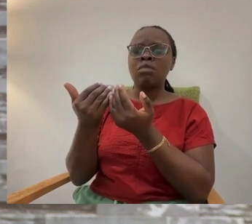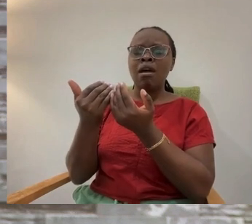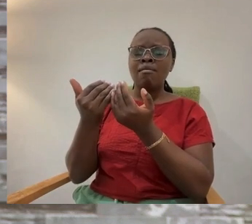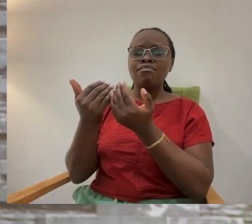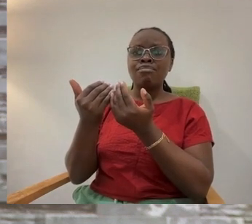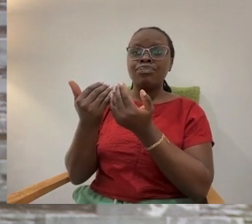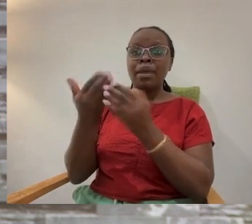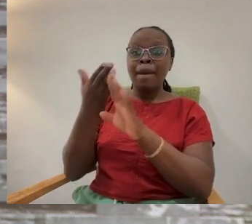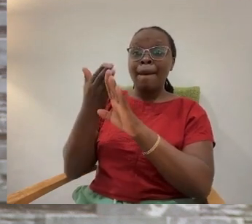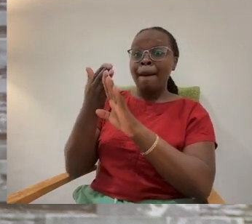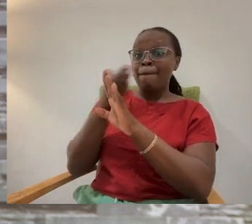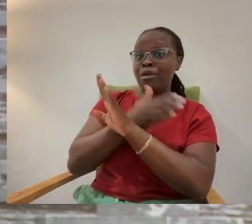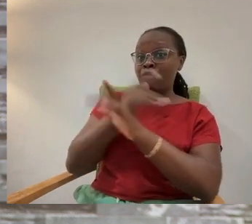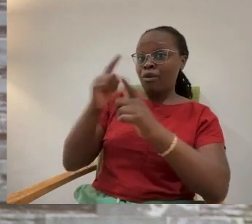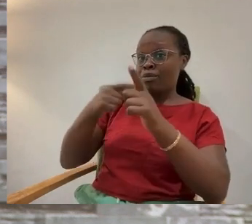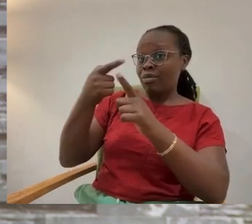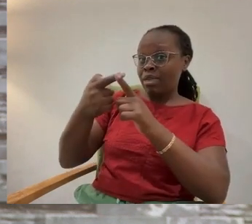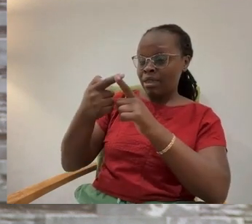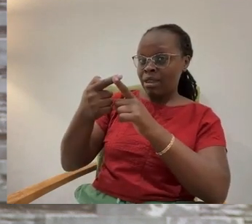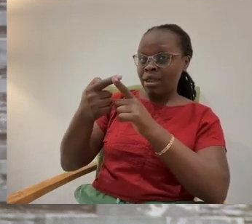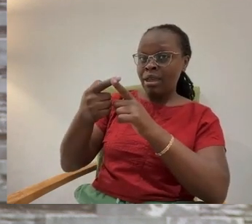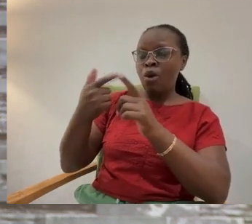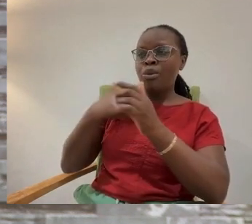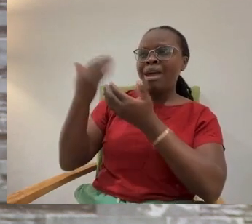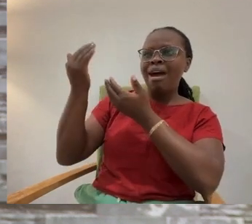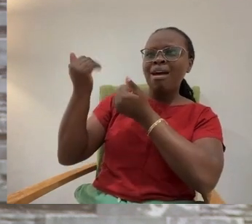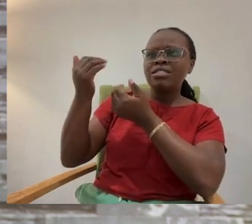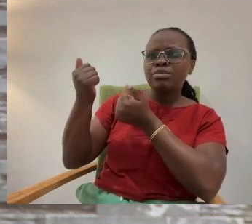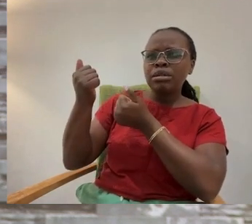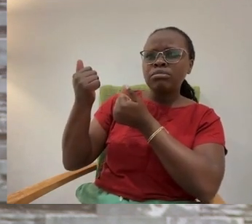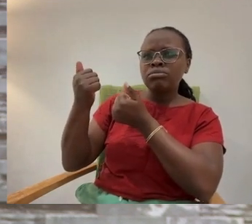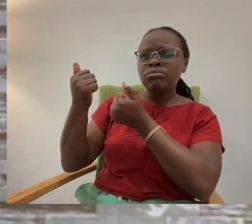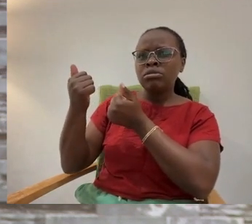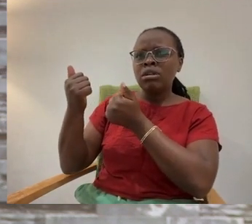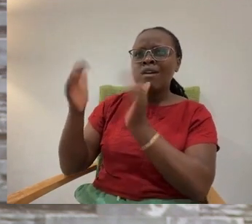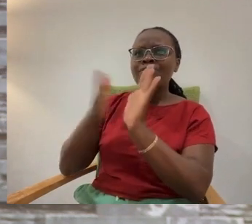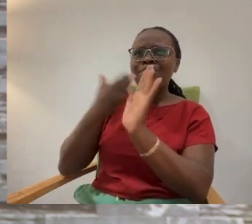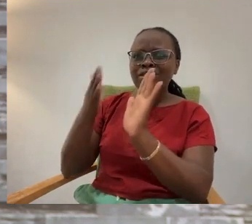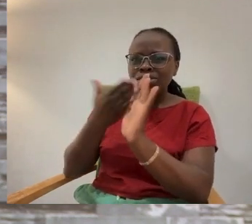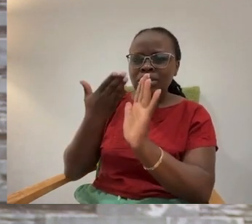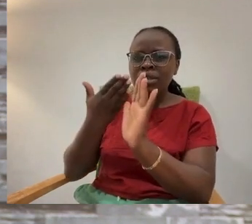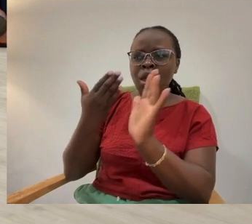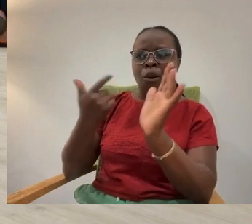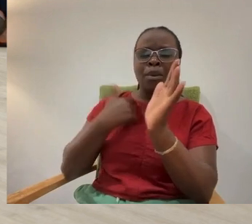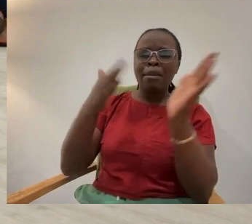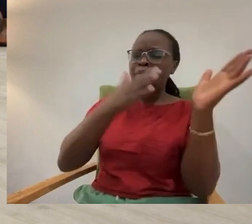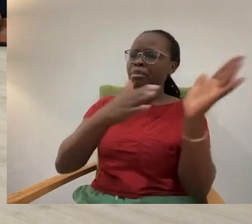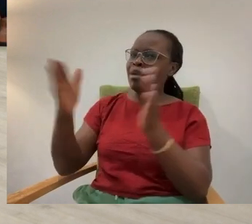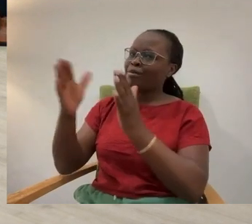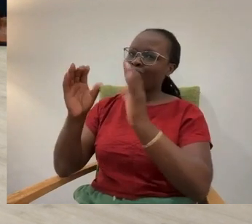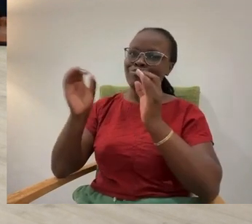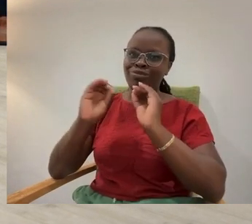before then, in terms of being anticipating crisis happening and just being prepared wasn't very common. So at